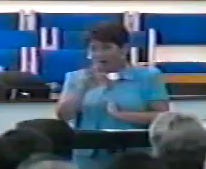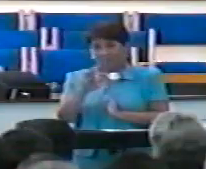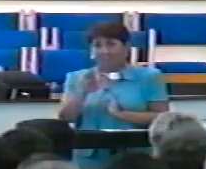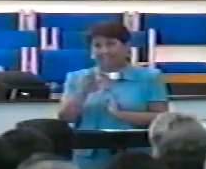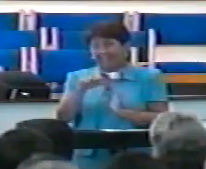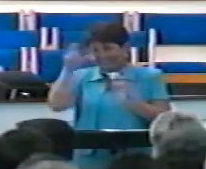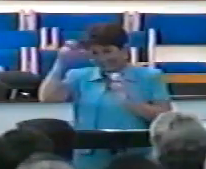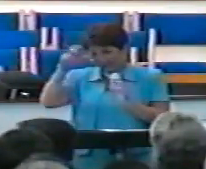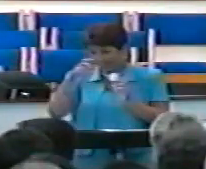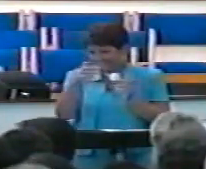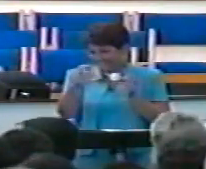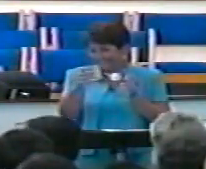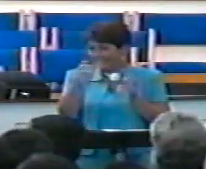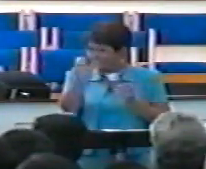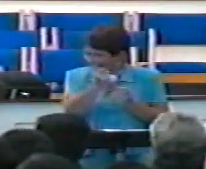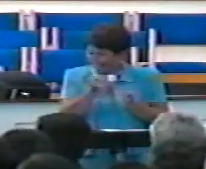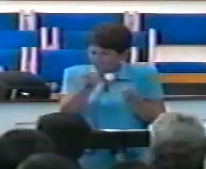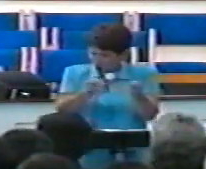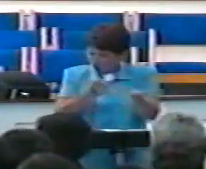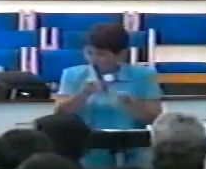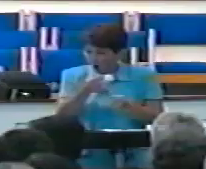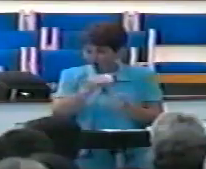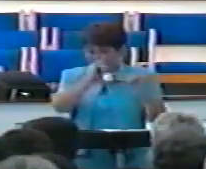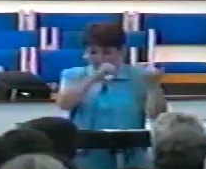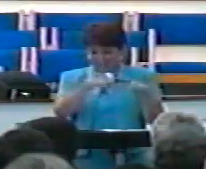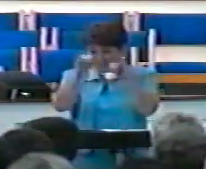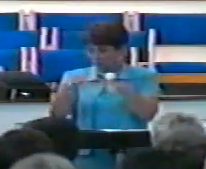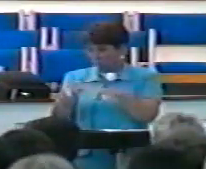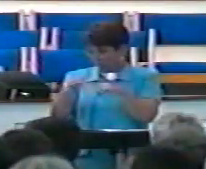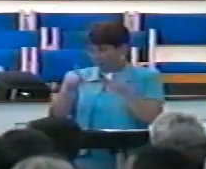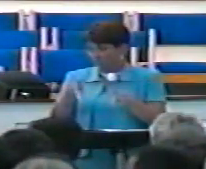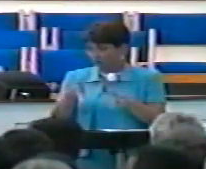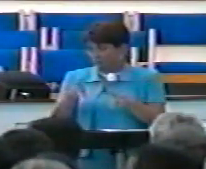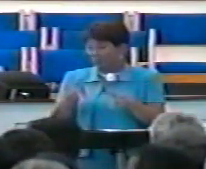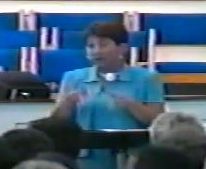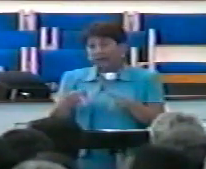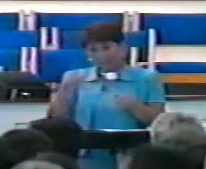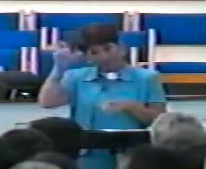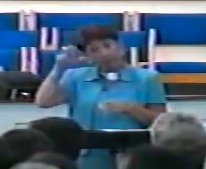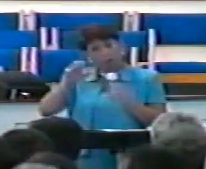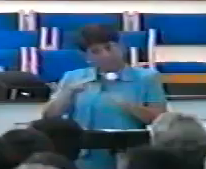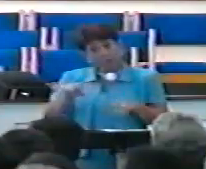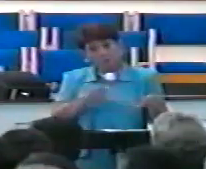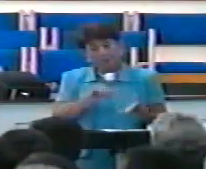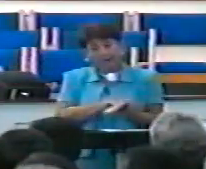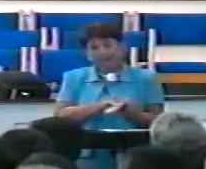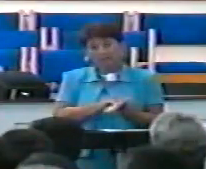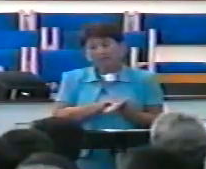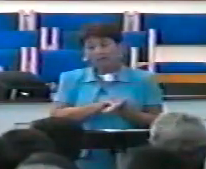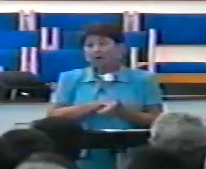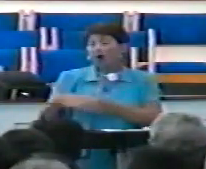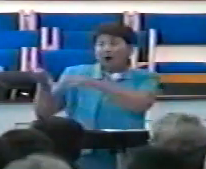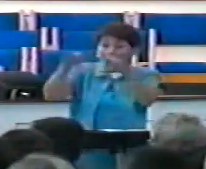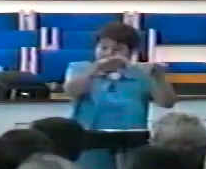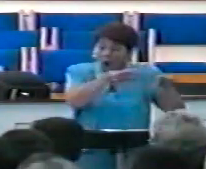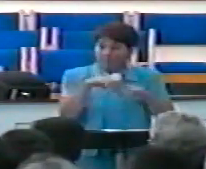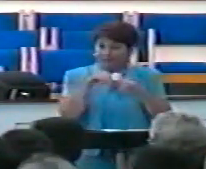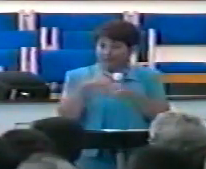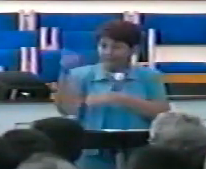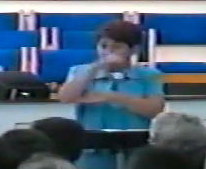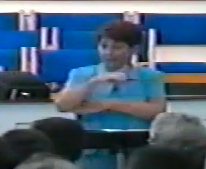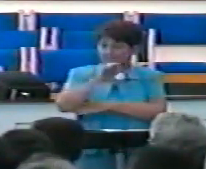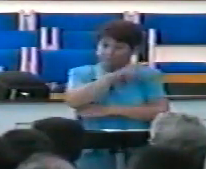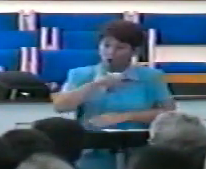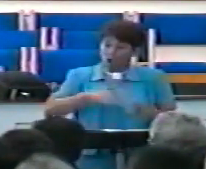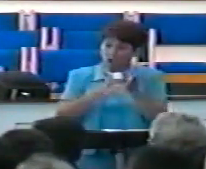individual. Here is the picture of that in our reading this morning. Common in the days of the Lord Jesus Christ.